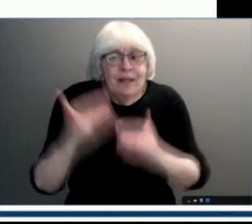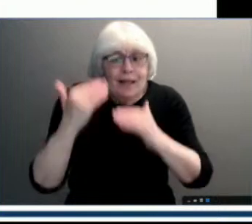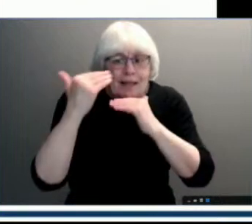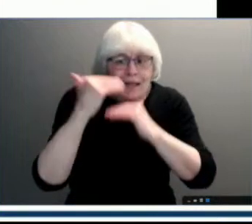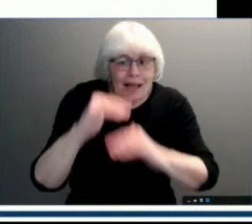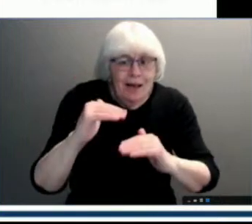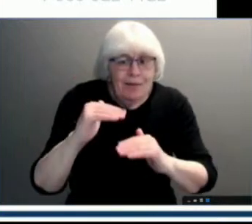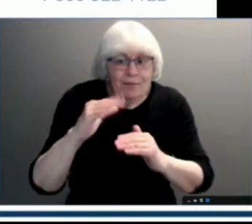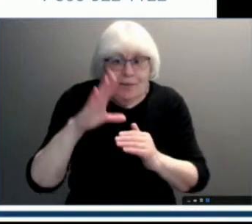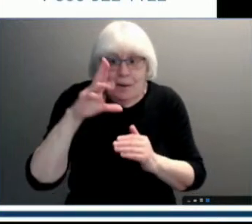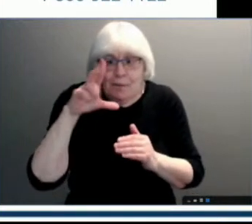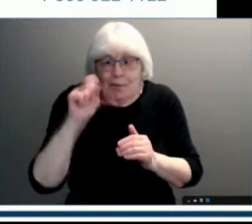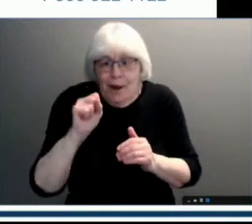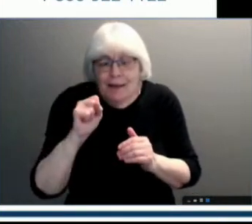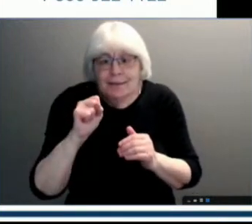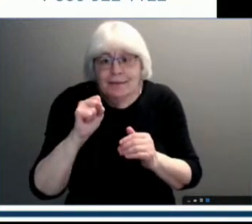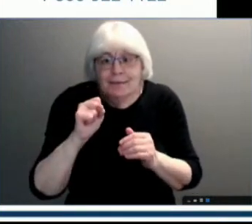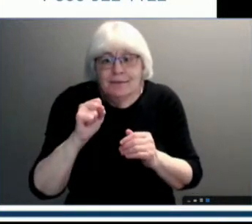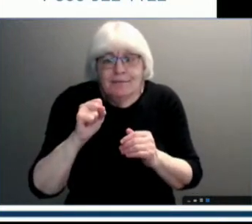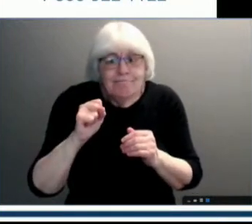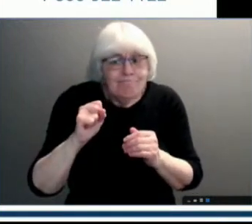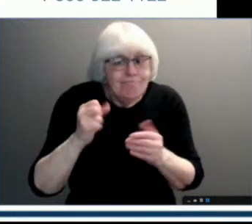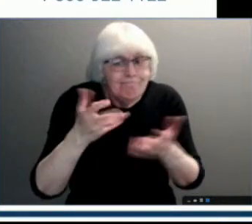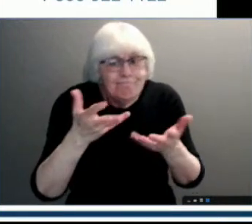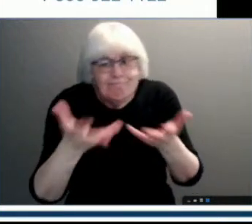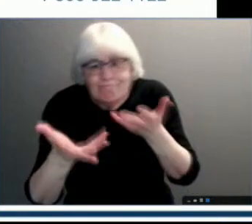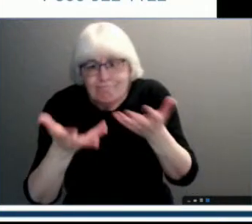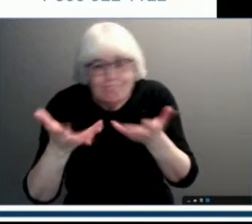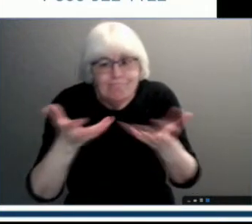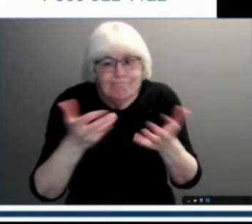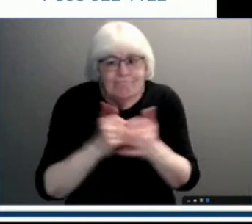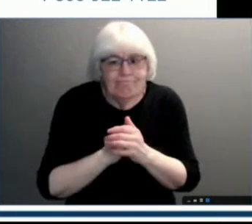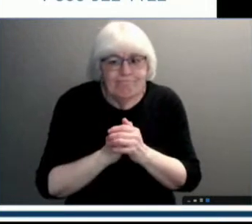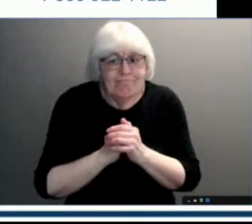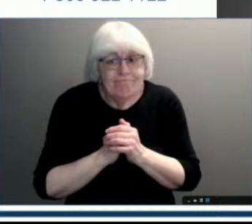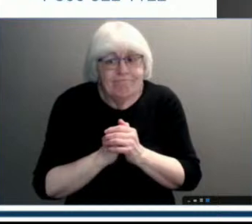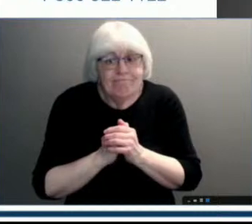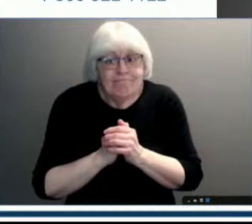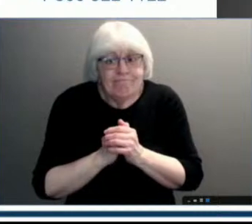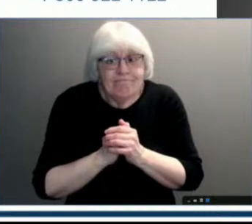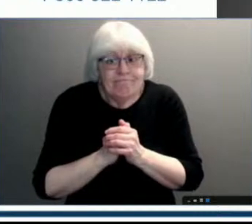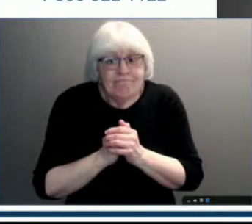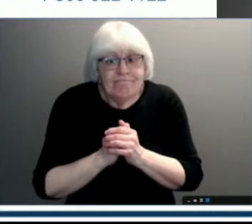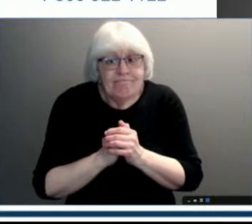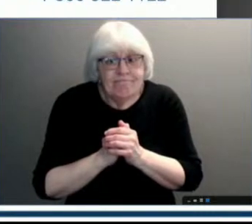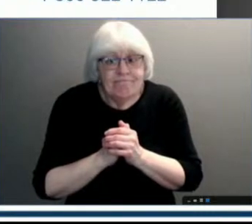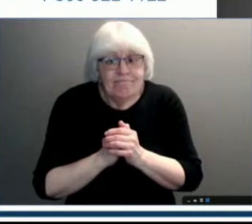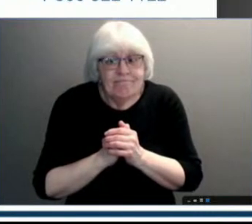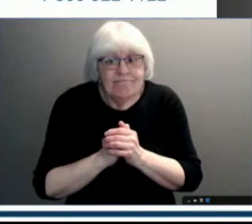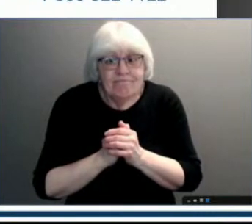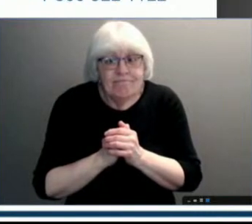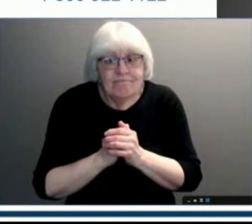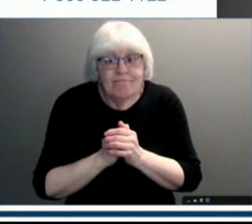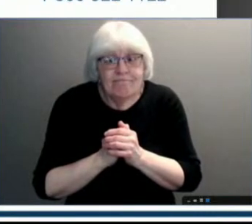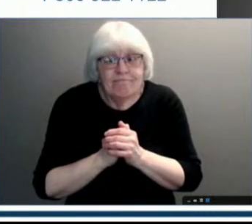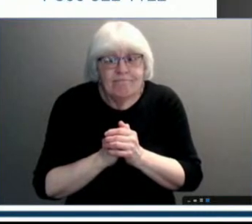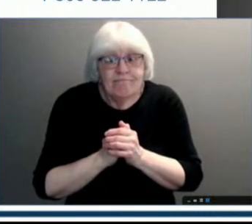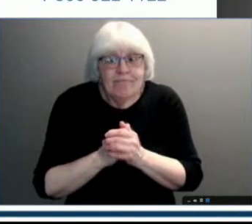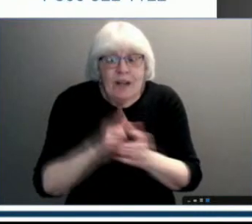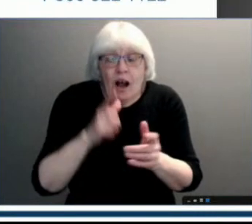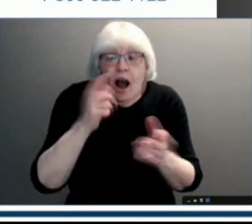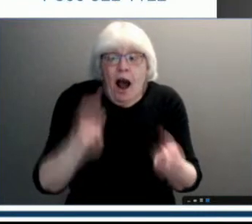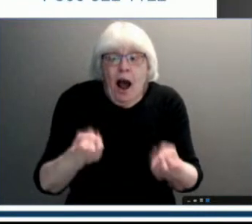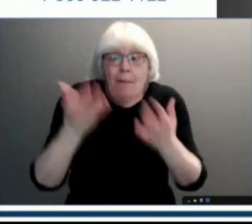transit. Can you speak a bit to that? So, I mean, certainly capacity limits, that's within the authority of